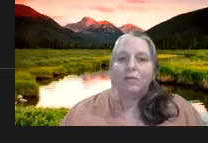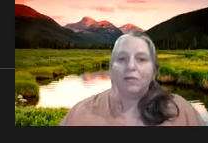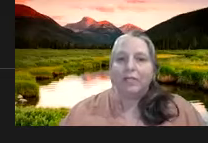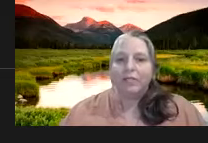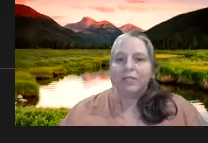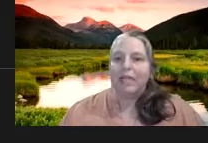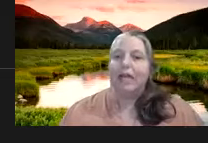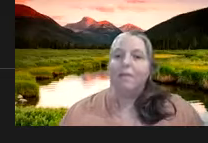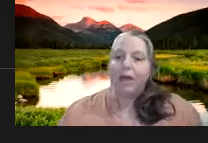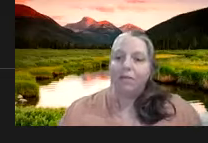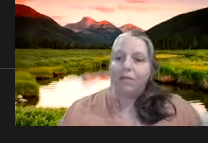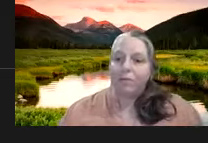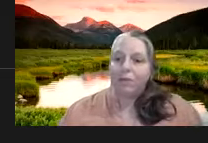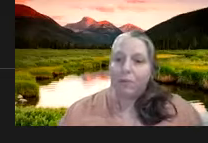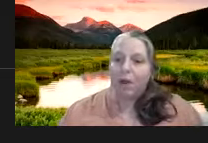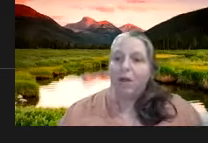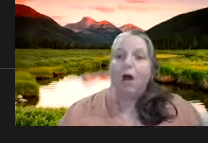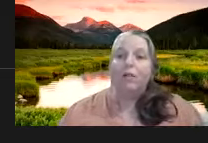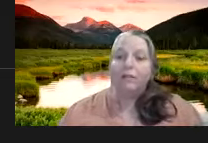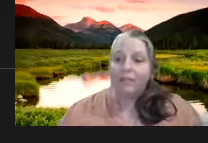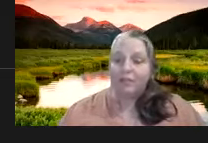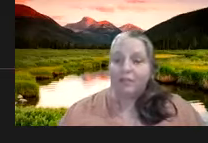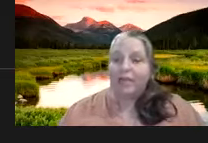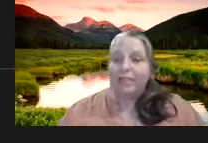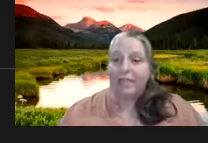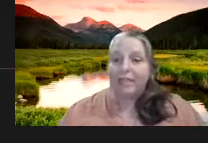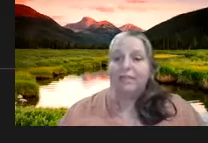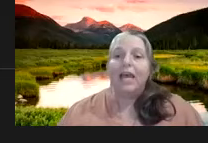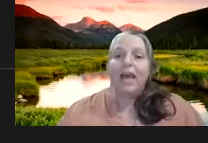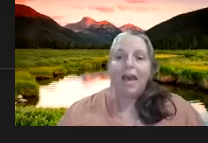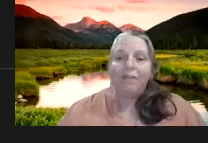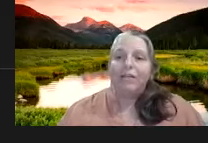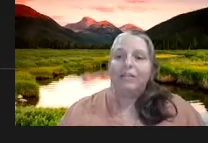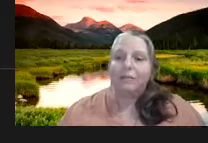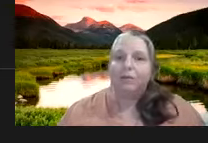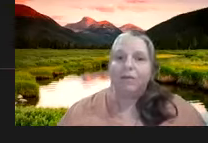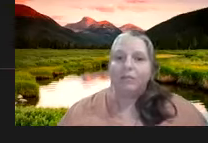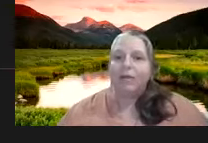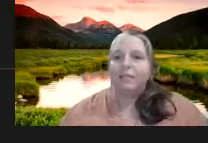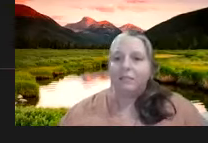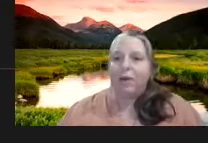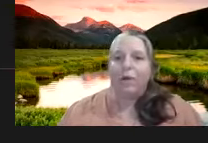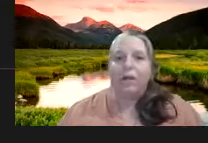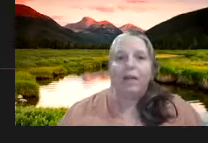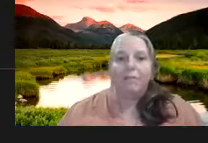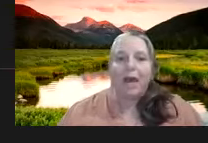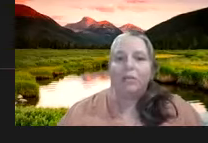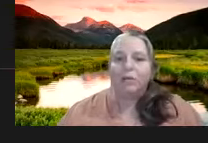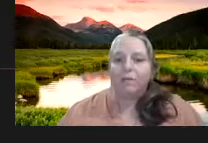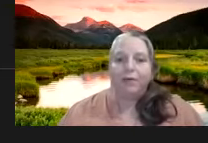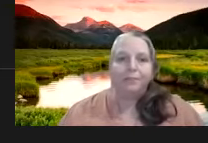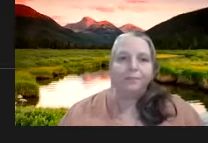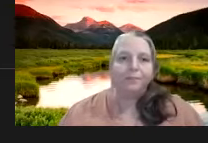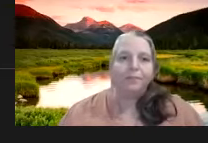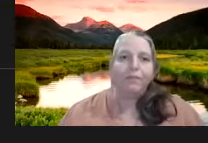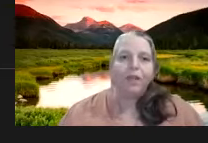me, it was really interesting that for the most part, all of these different identities had similar responses about where impacts were